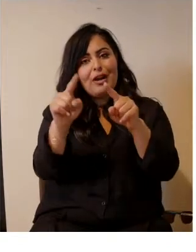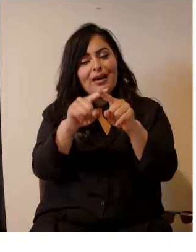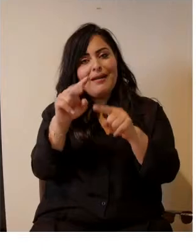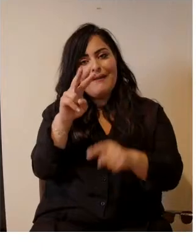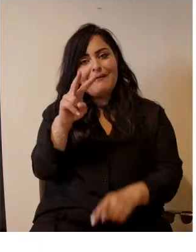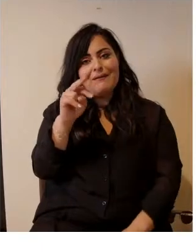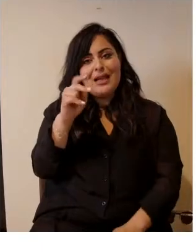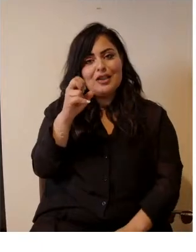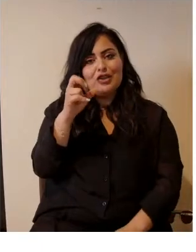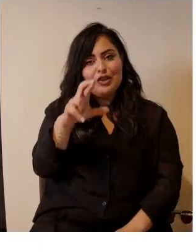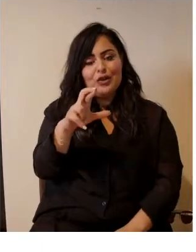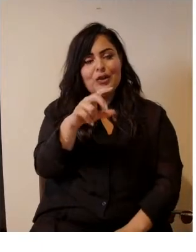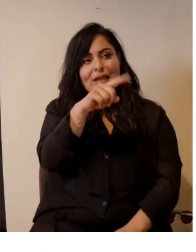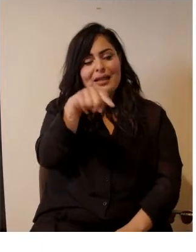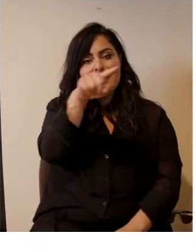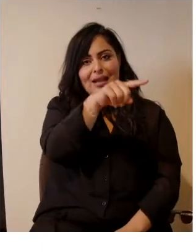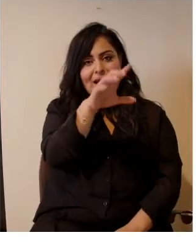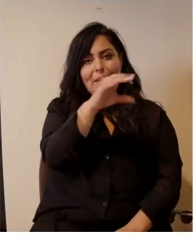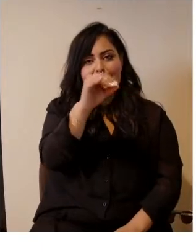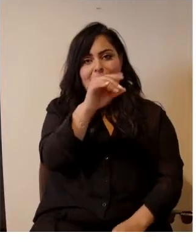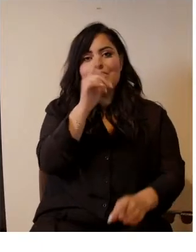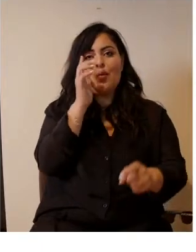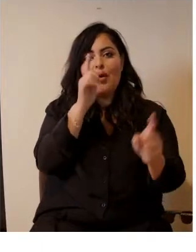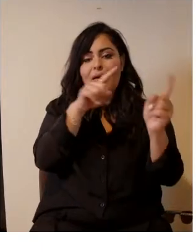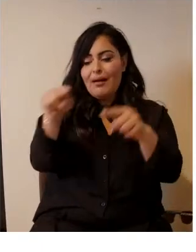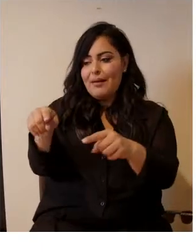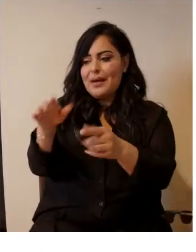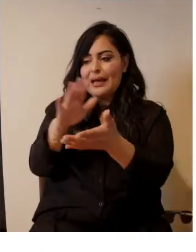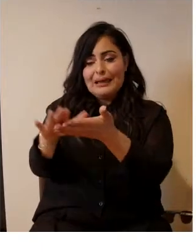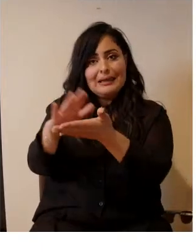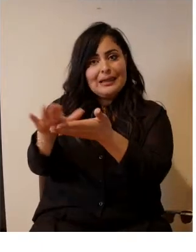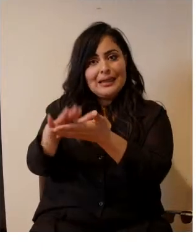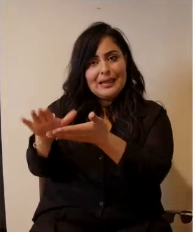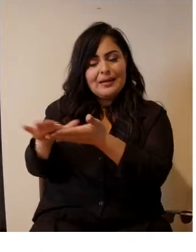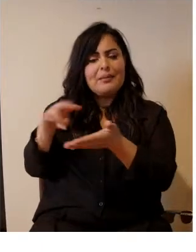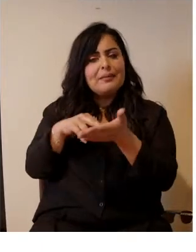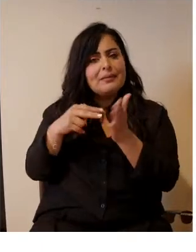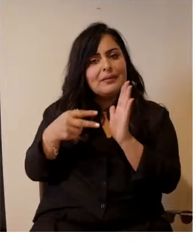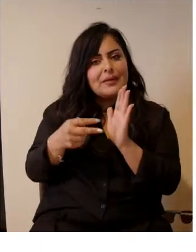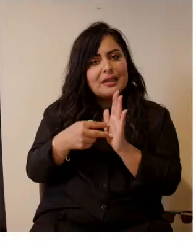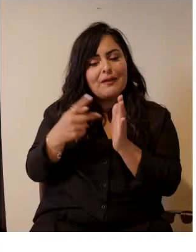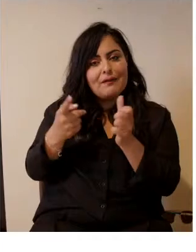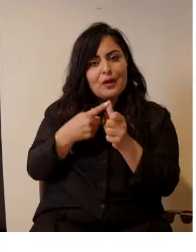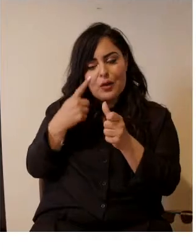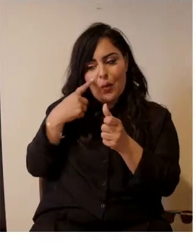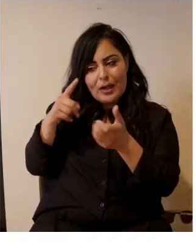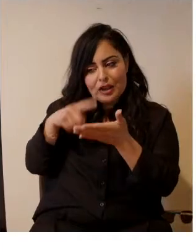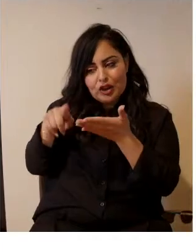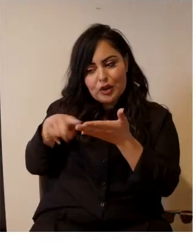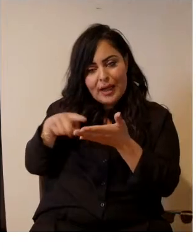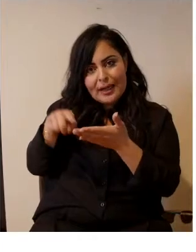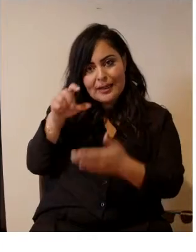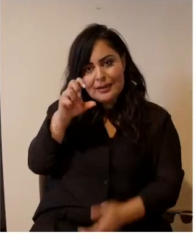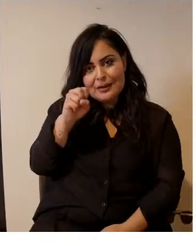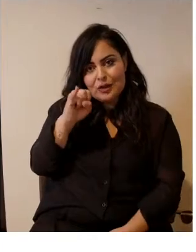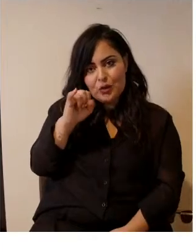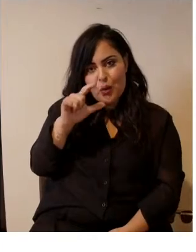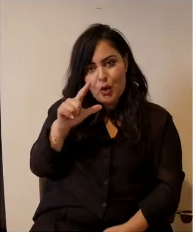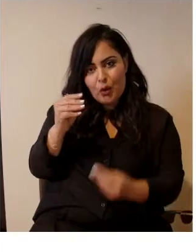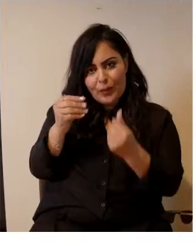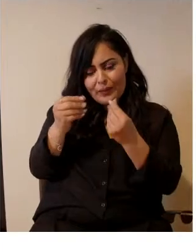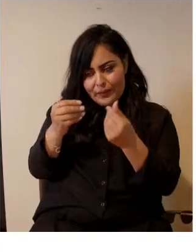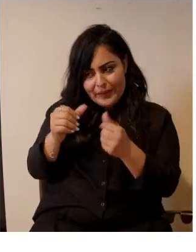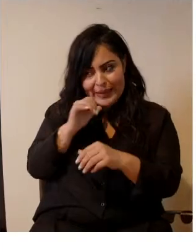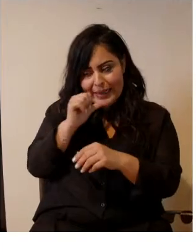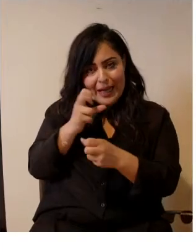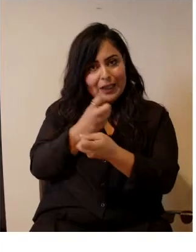properly clean the debris. And when I say properly, we first go in and actually analyze the soil to make sure that it's not toxic. We remove